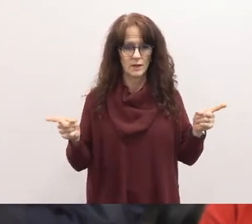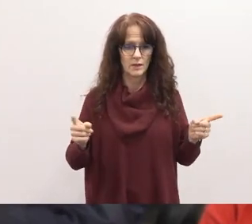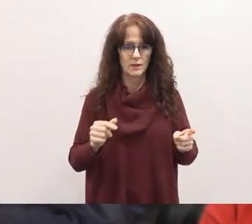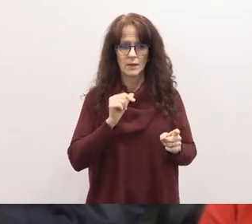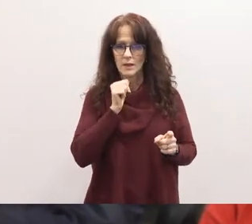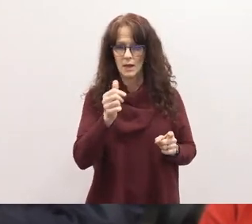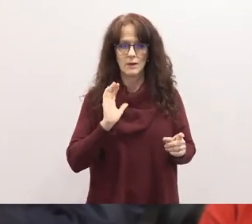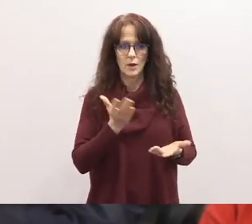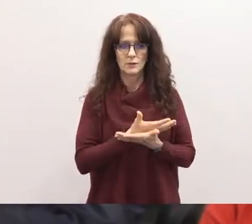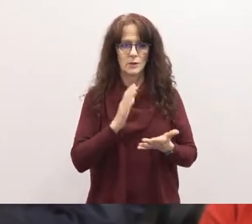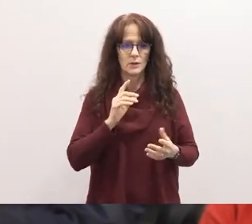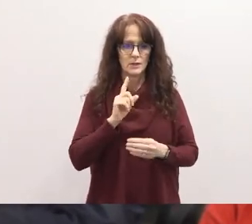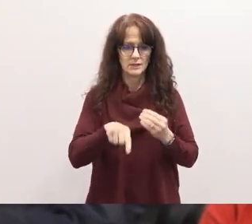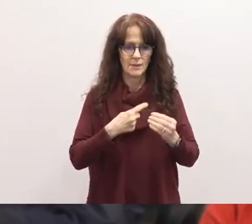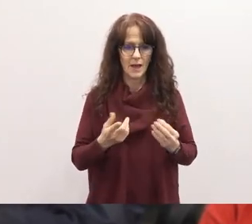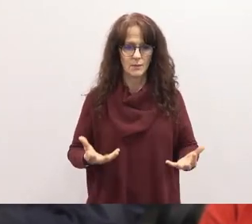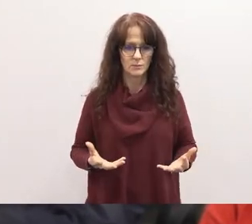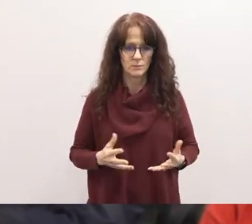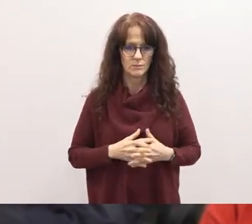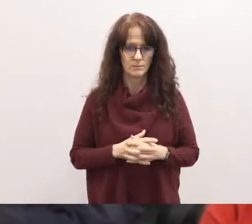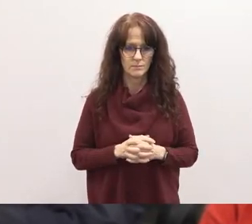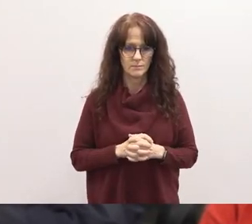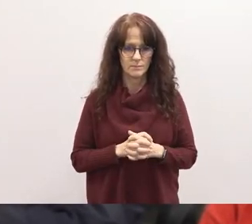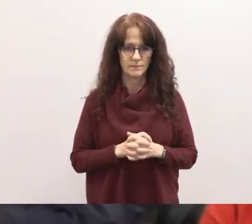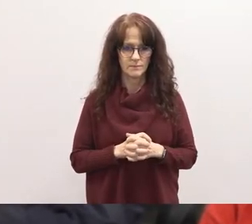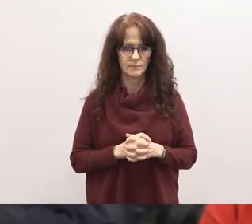what our school district is about, okay?